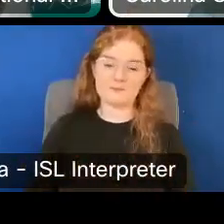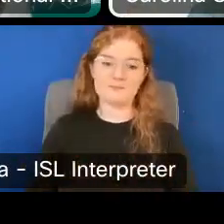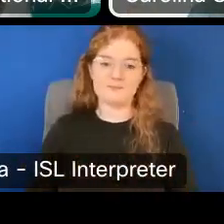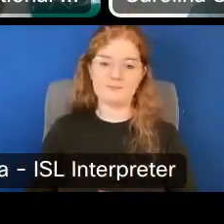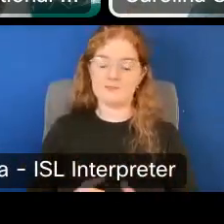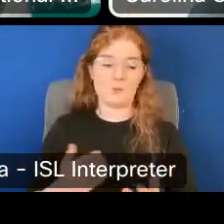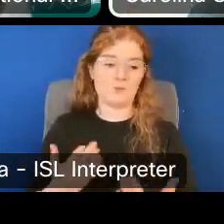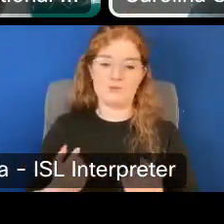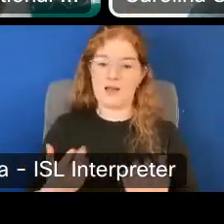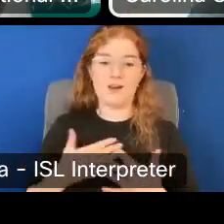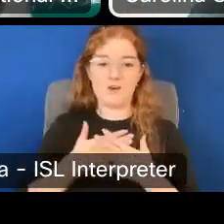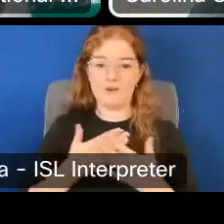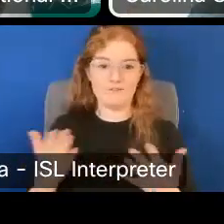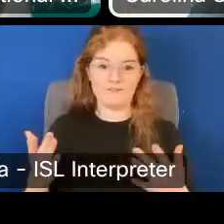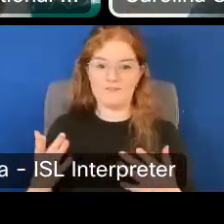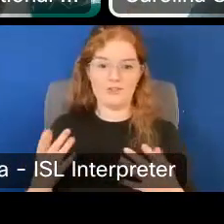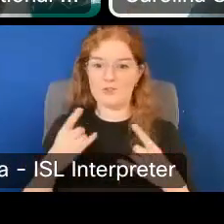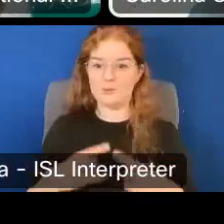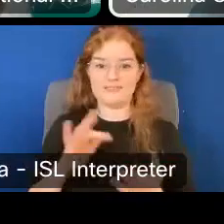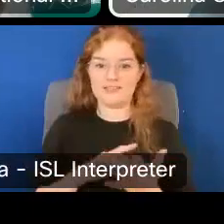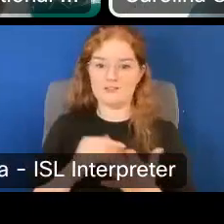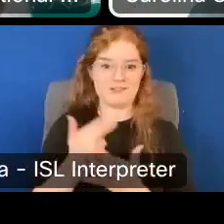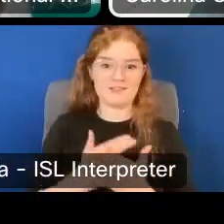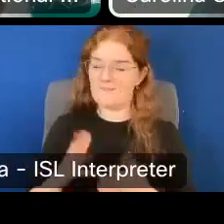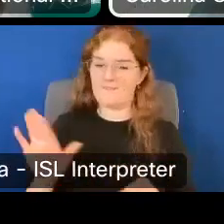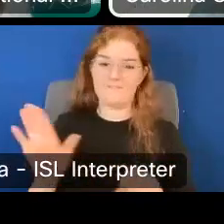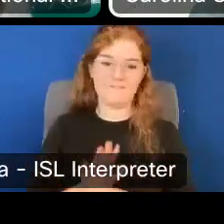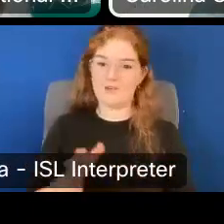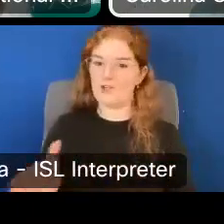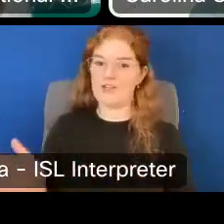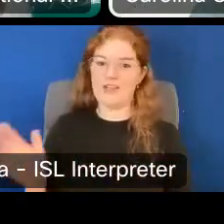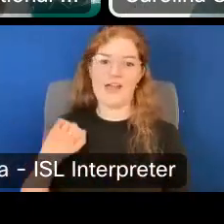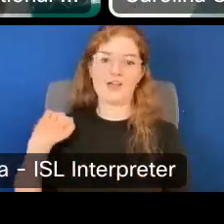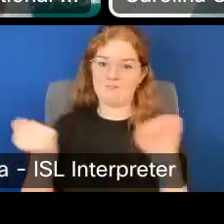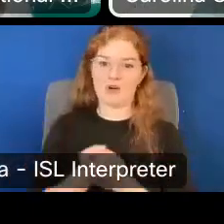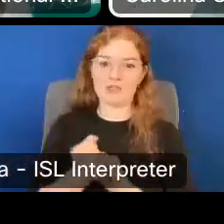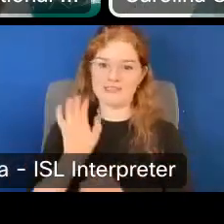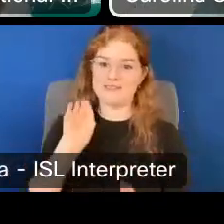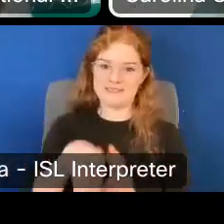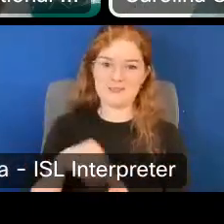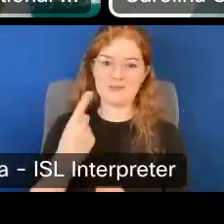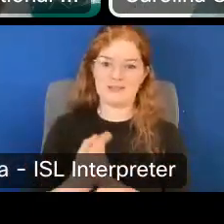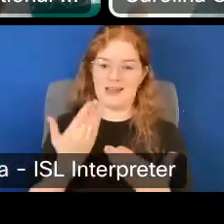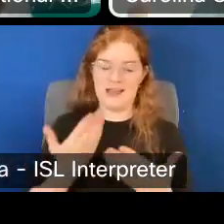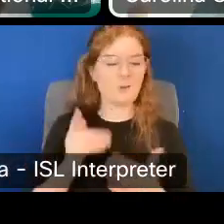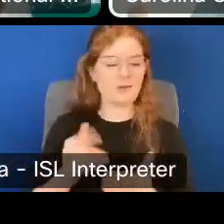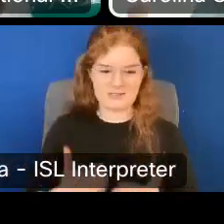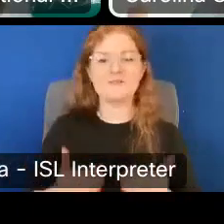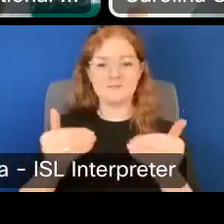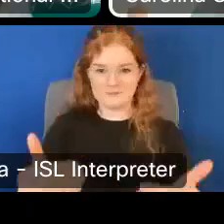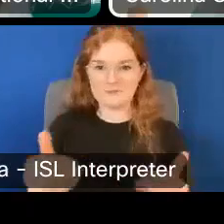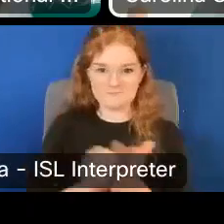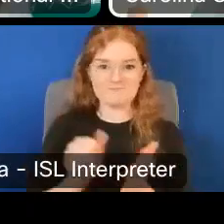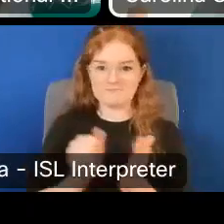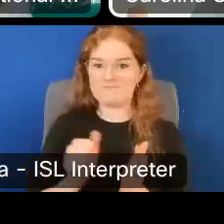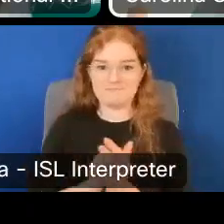I absolutely love human-centered design. I'm a complete convert to it now, and I think it's the way forward with some of the